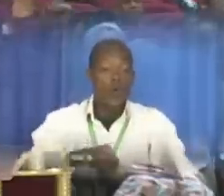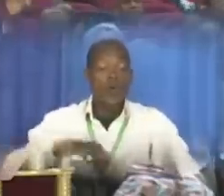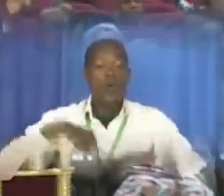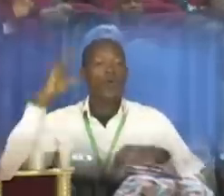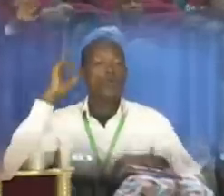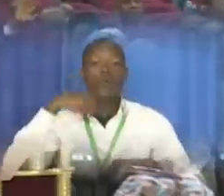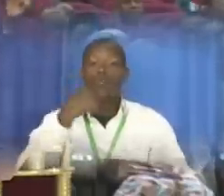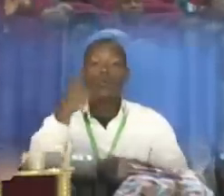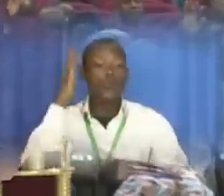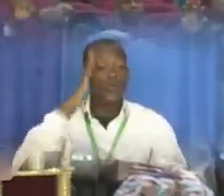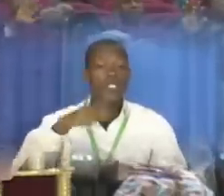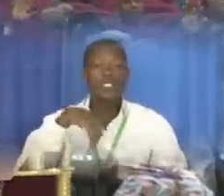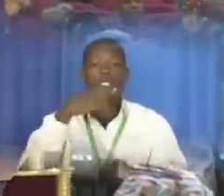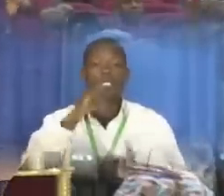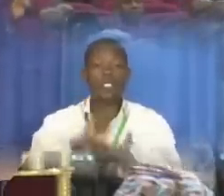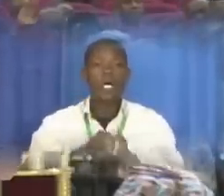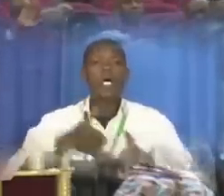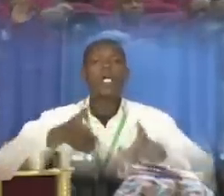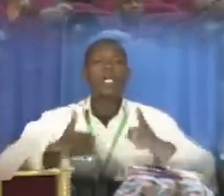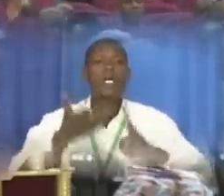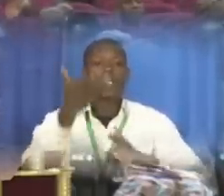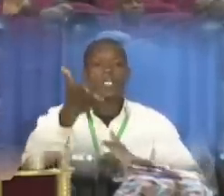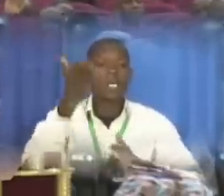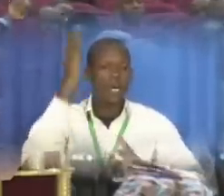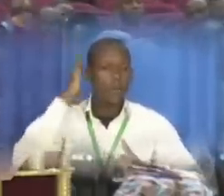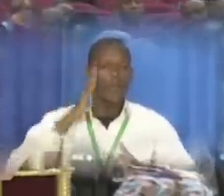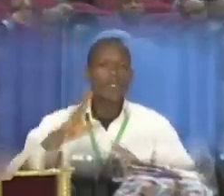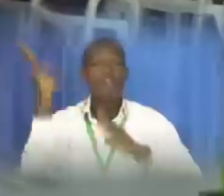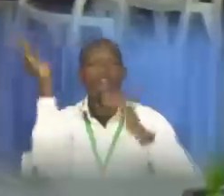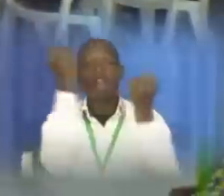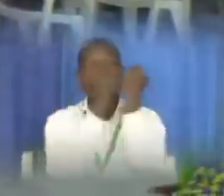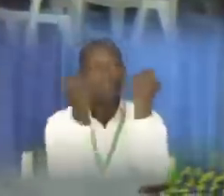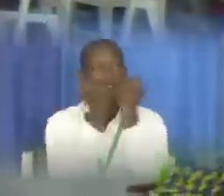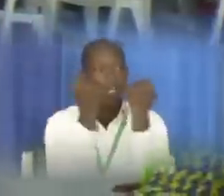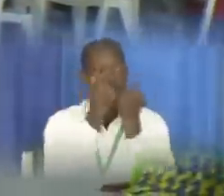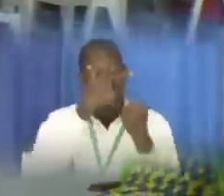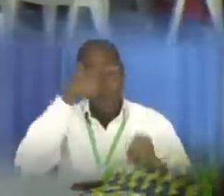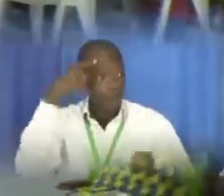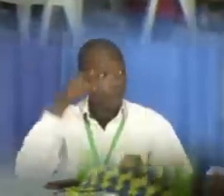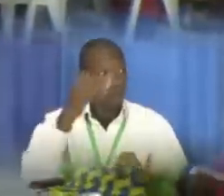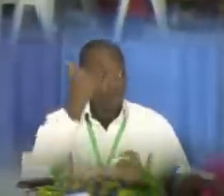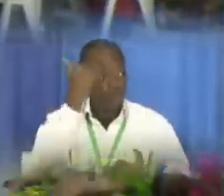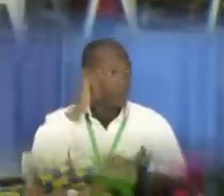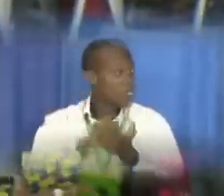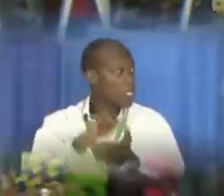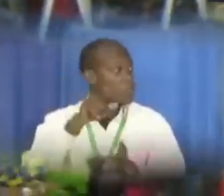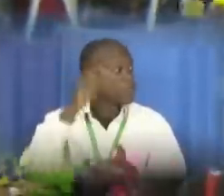going to win. And then let me hear you shout hallelujah.